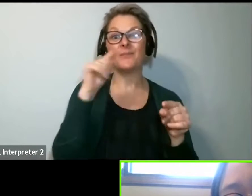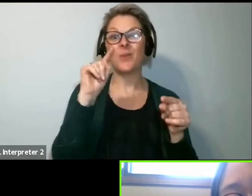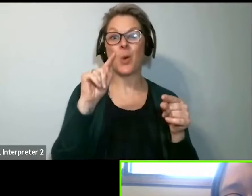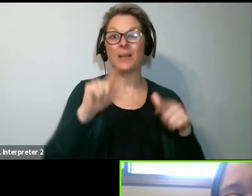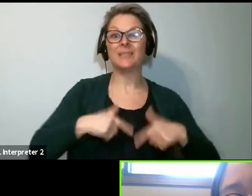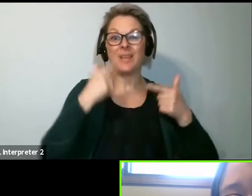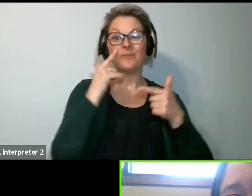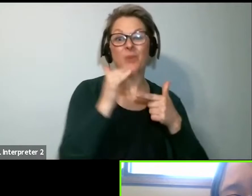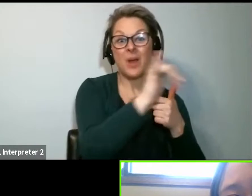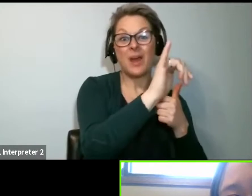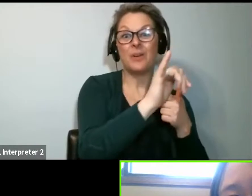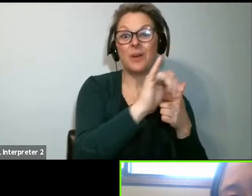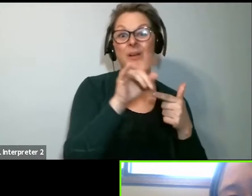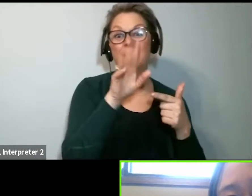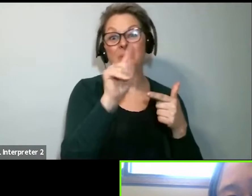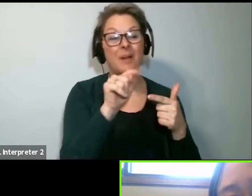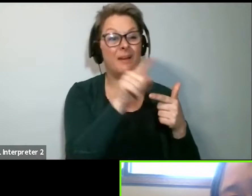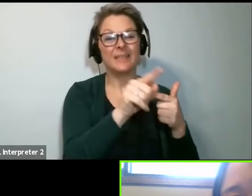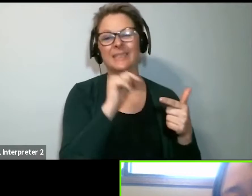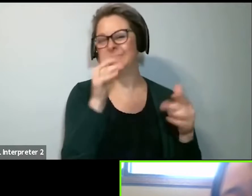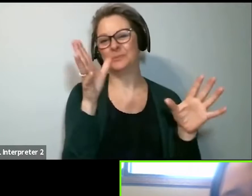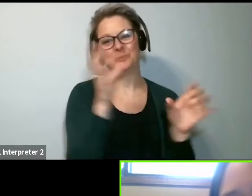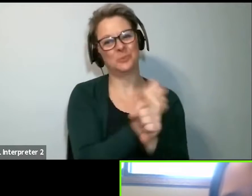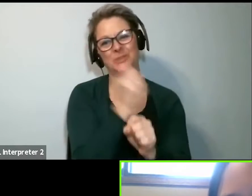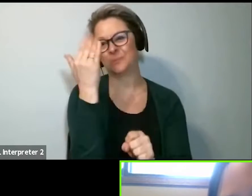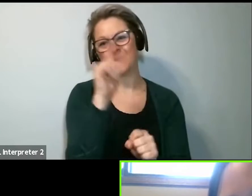because he is very much dead.